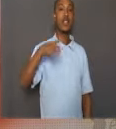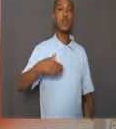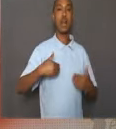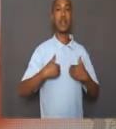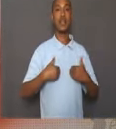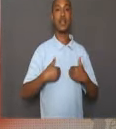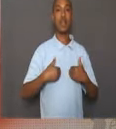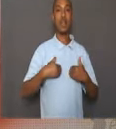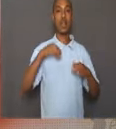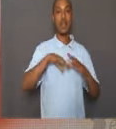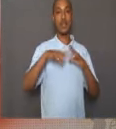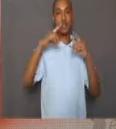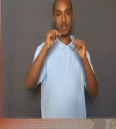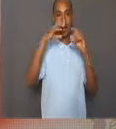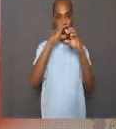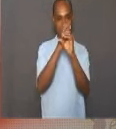the experiment.